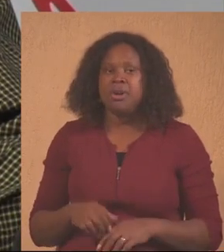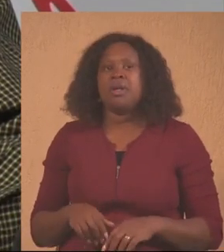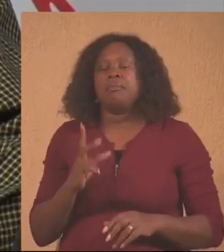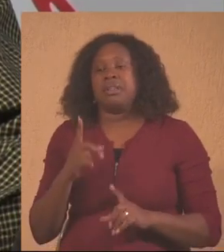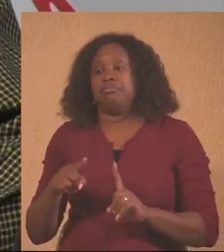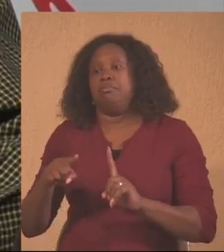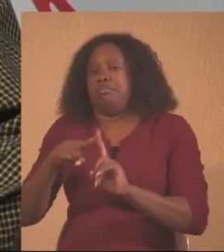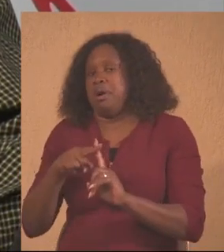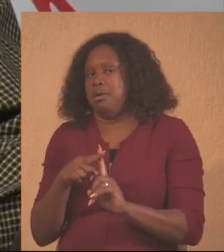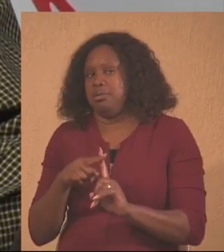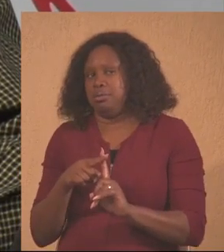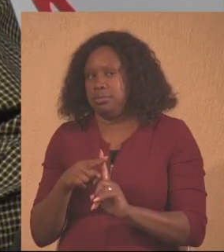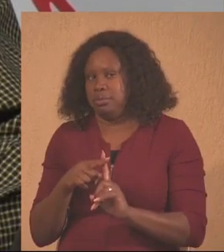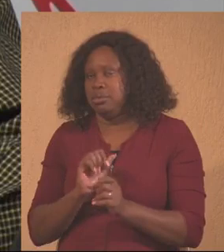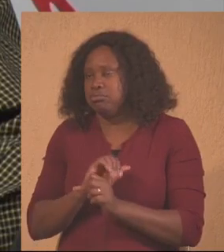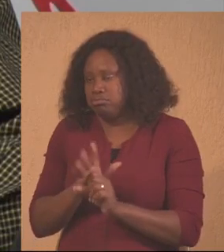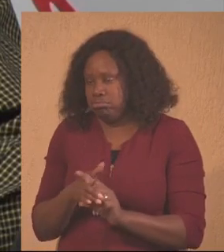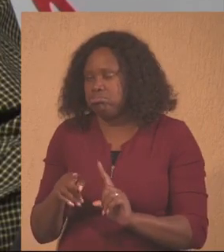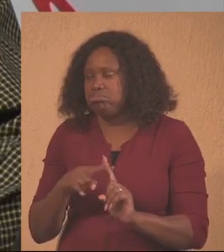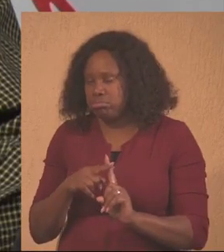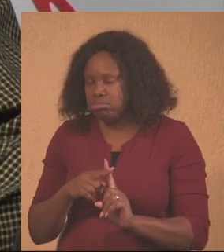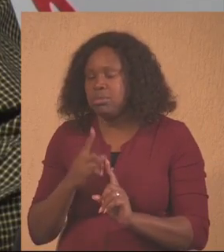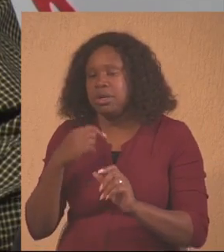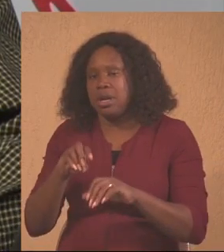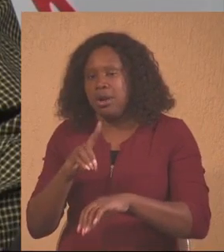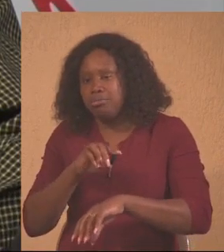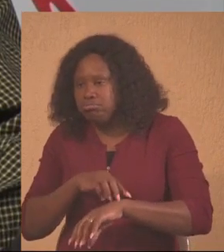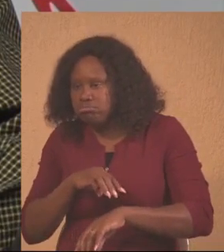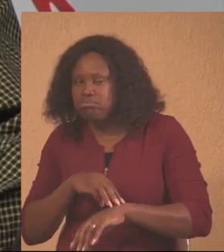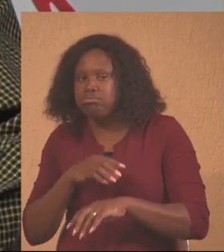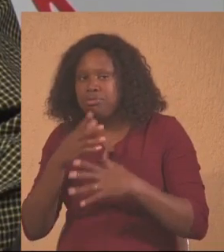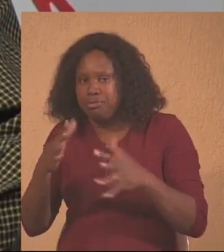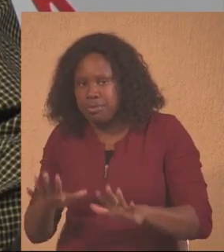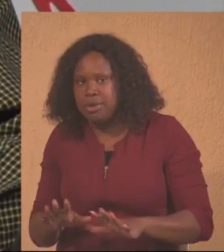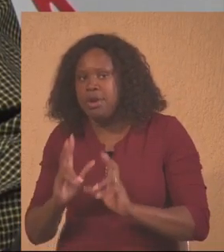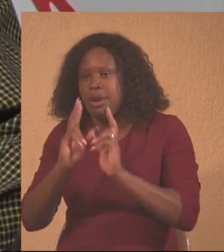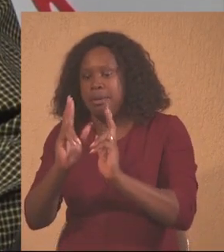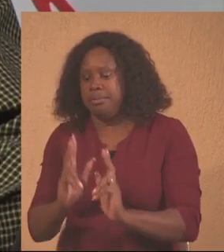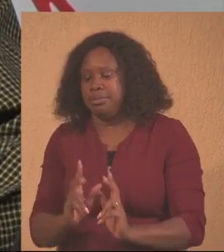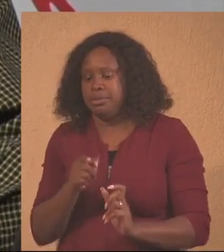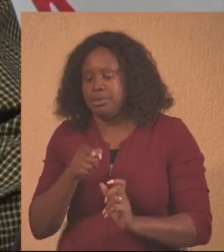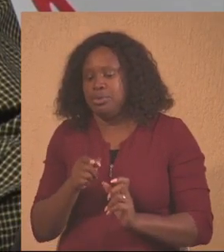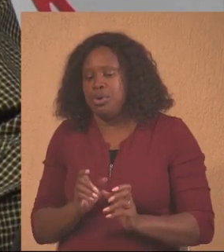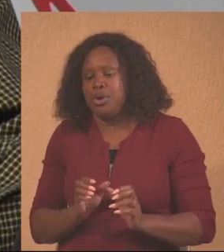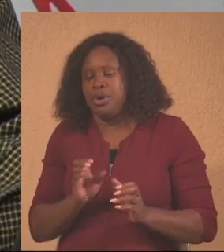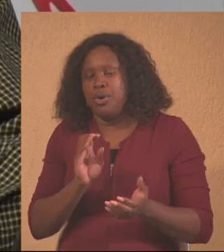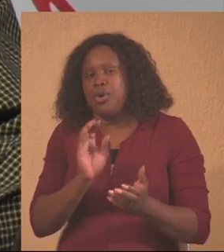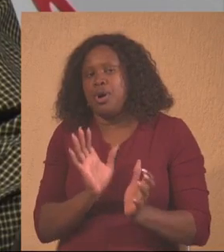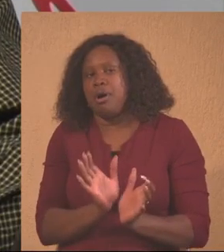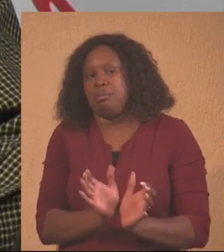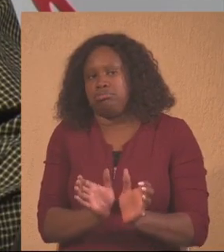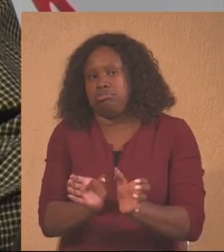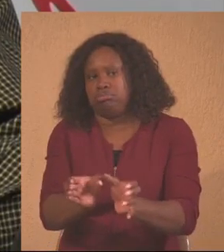go through the medical procedures. These people are then isolated to